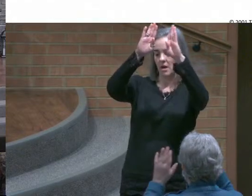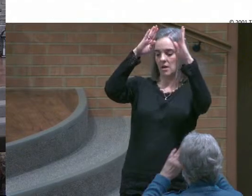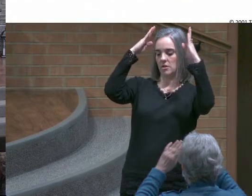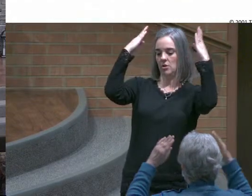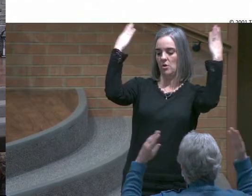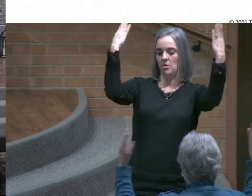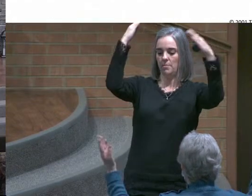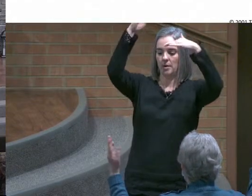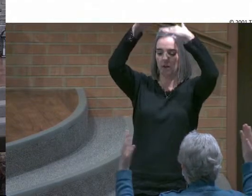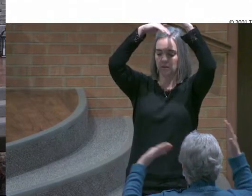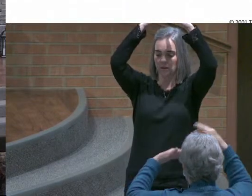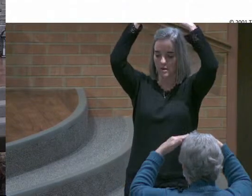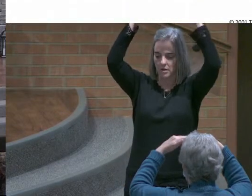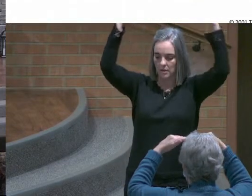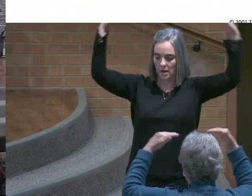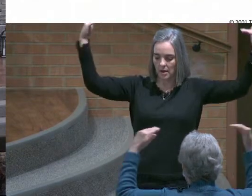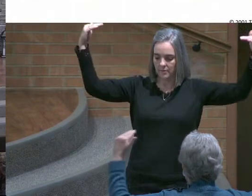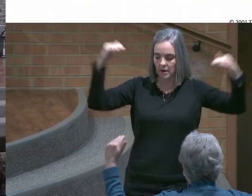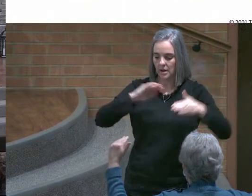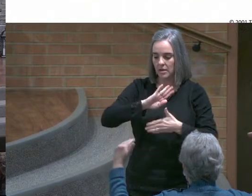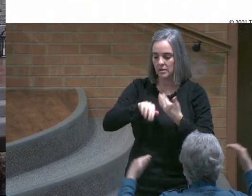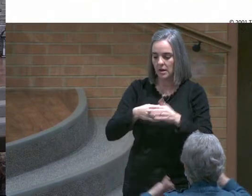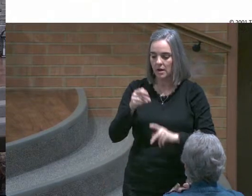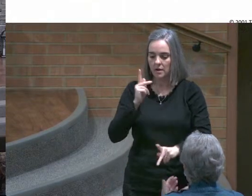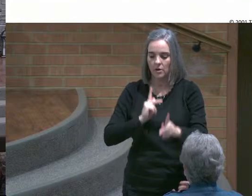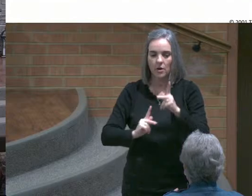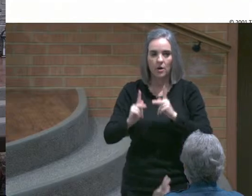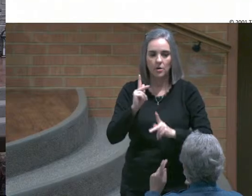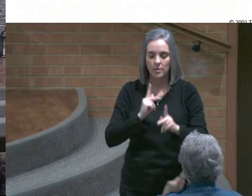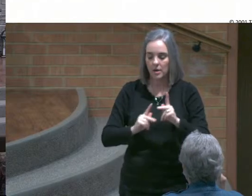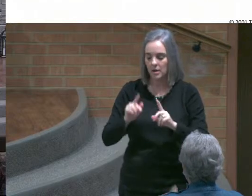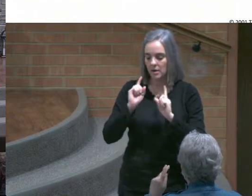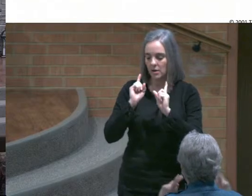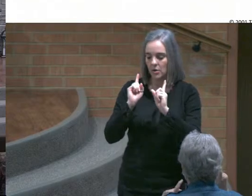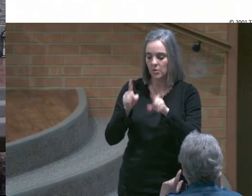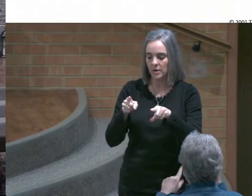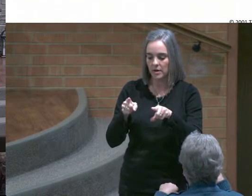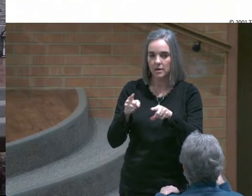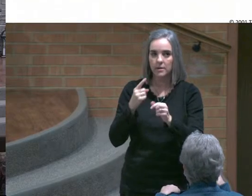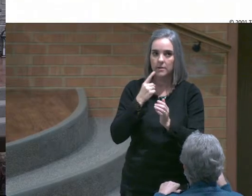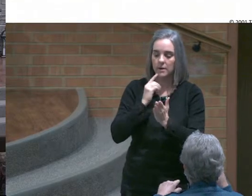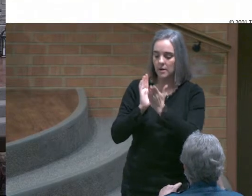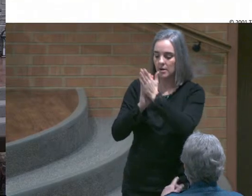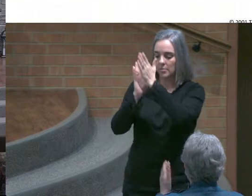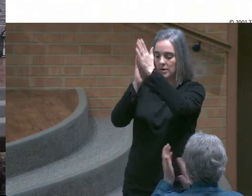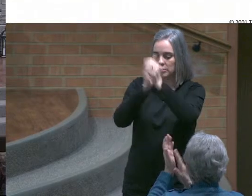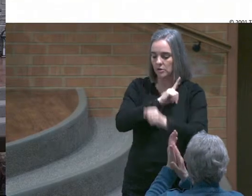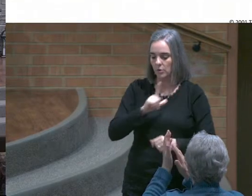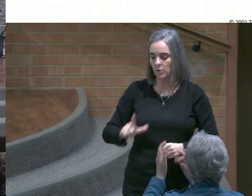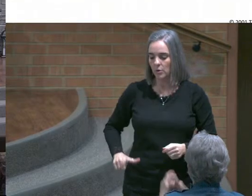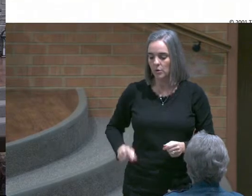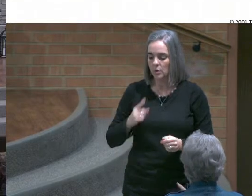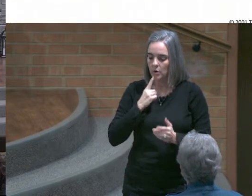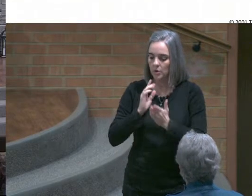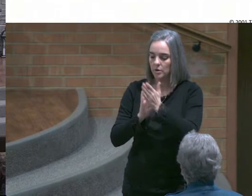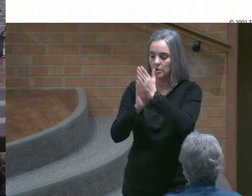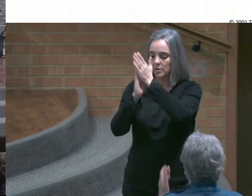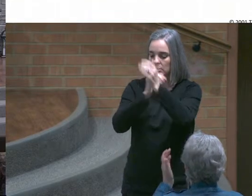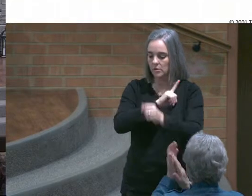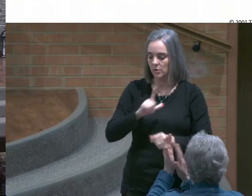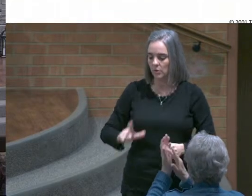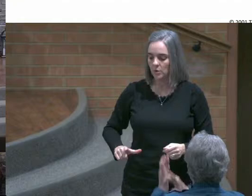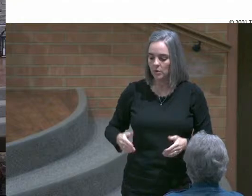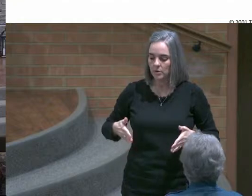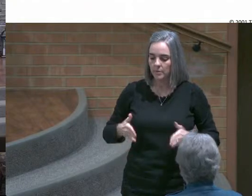sin, and opened the life gate that all may go in. Praise the